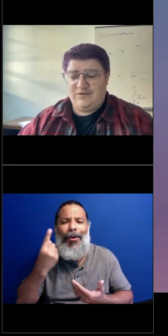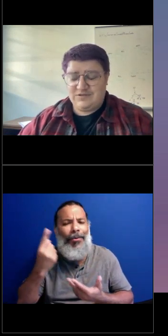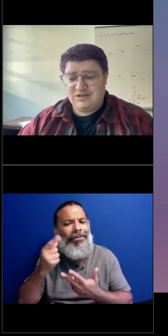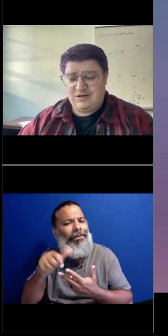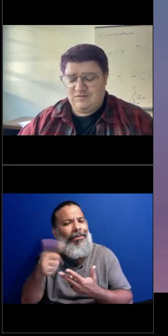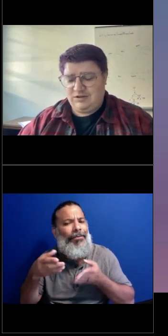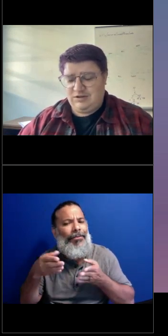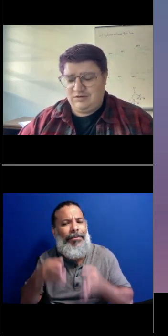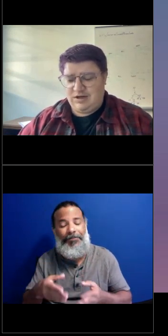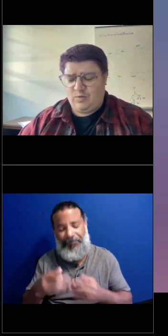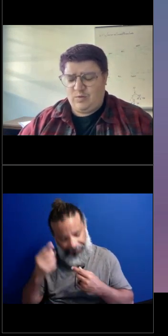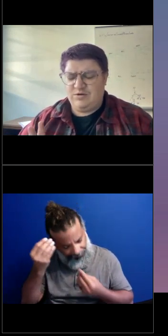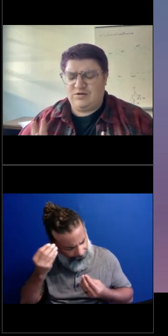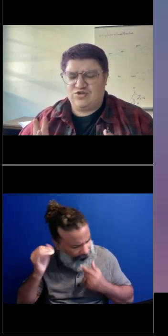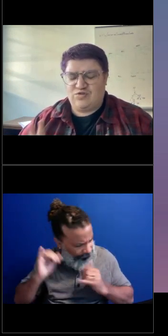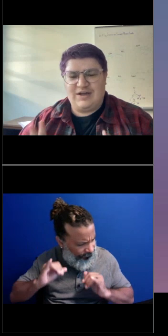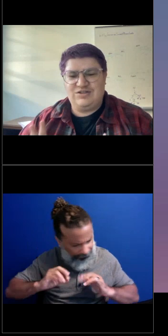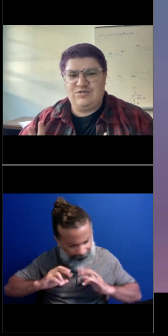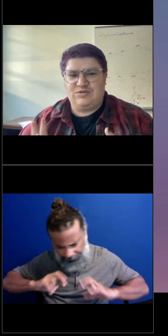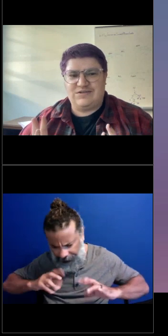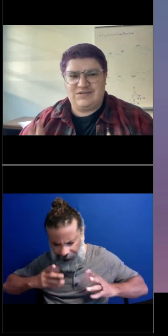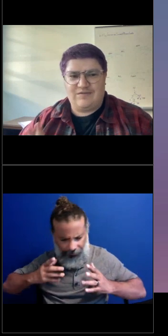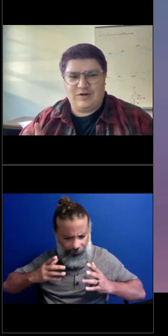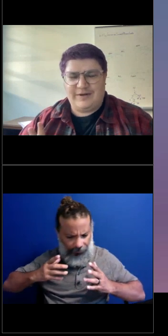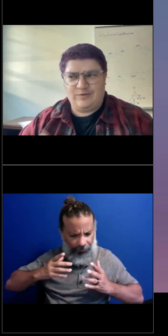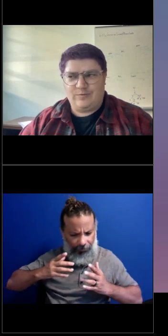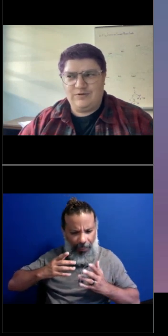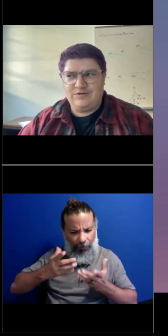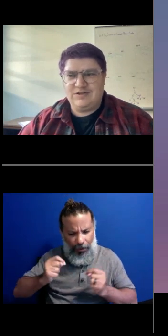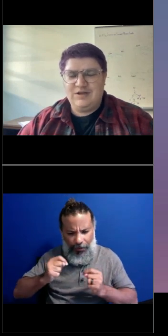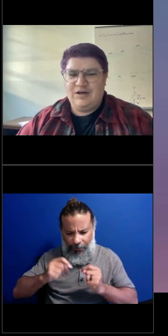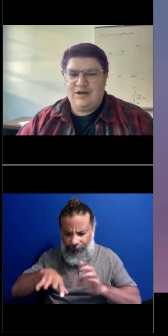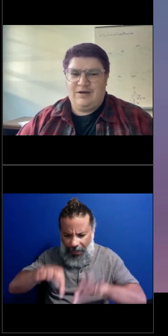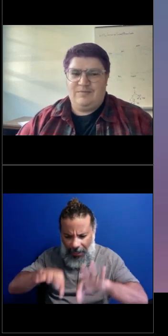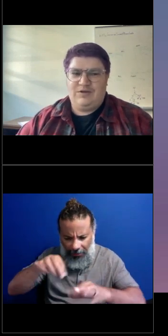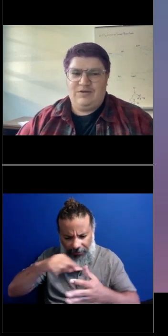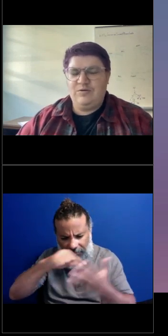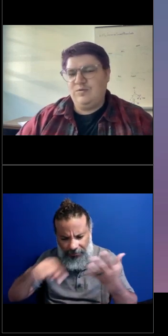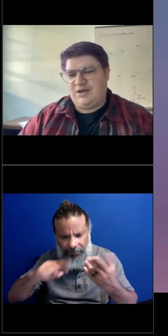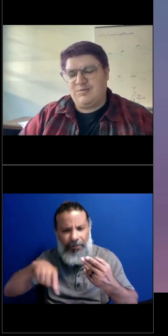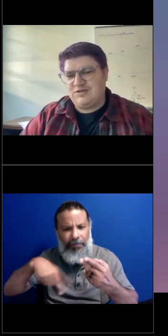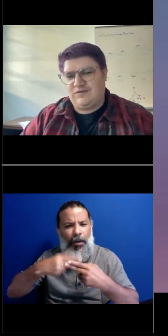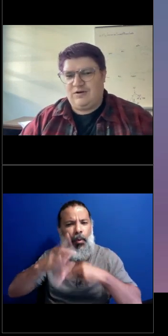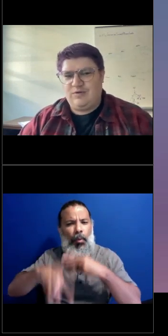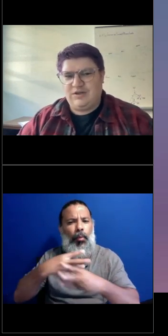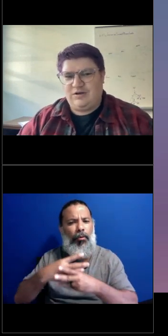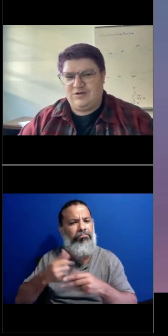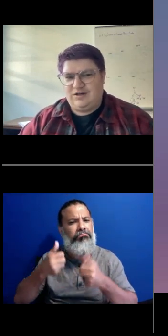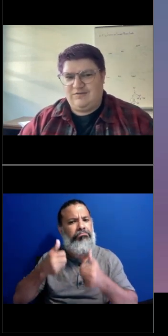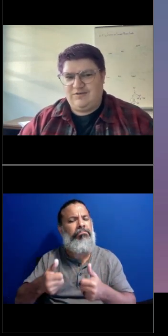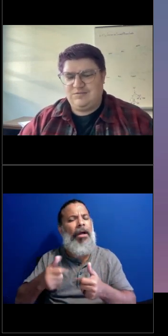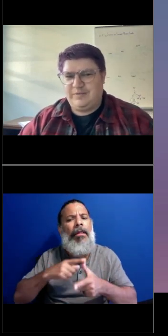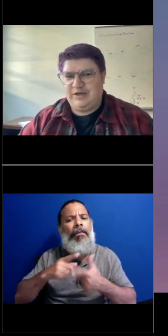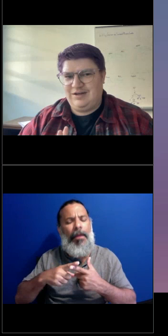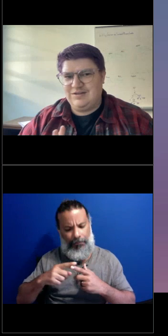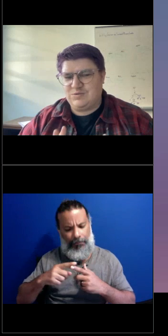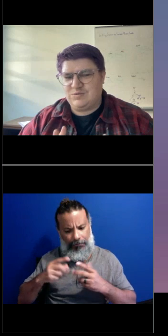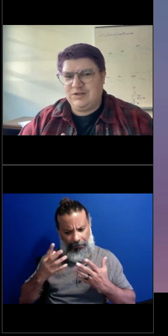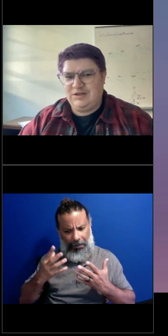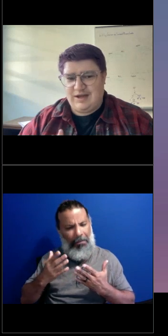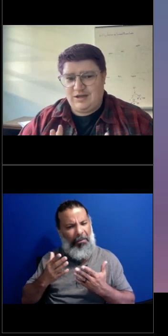and if you sit down and really look at what you're trying to discover about the world, you will be able to figure out what the alternative